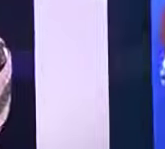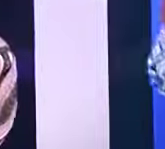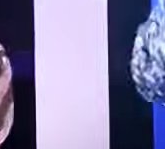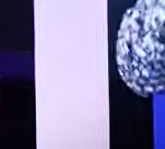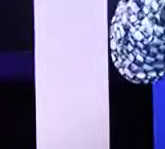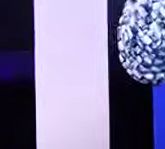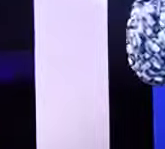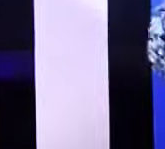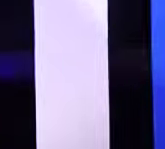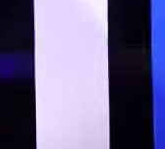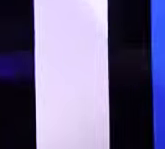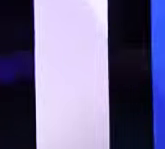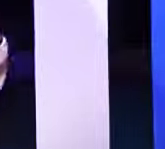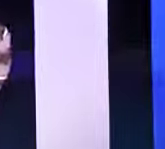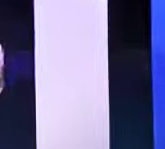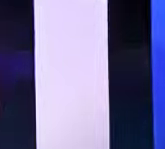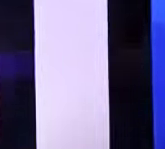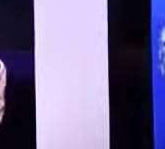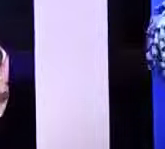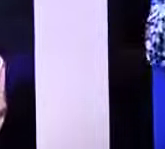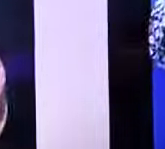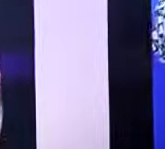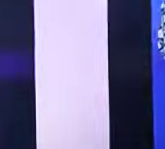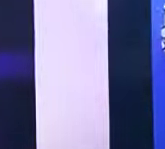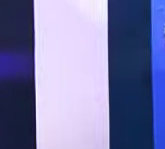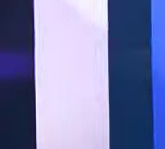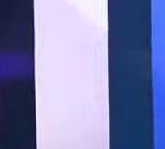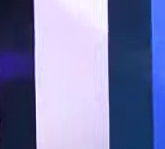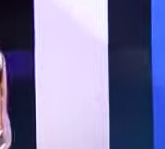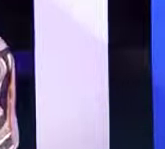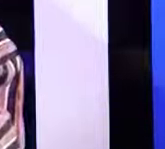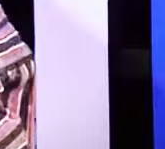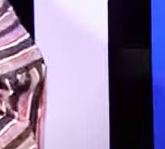was Ezra. Ezra chapter 7 verse 6